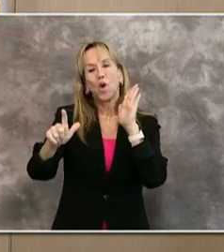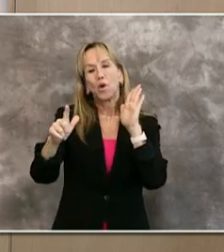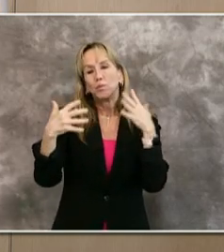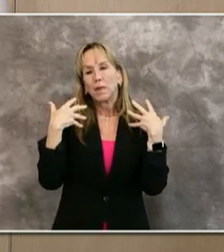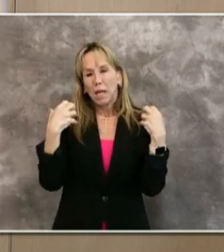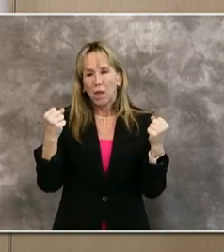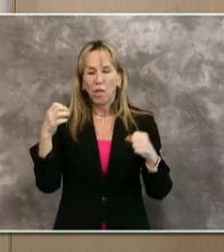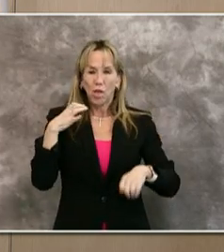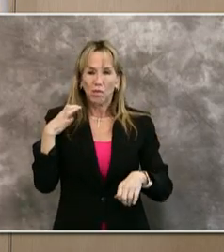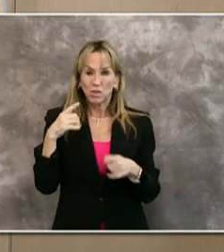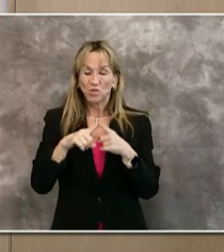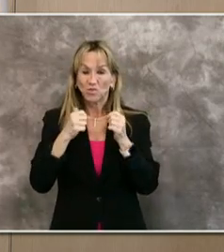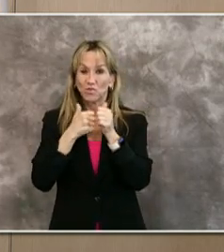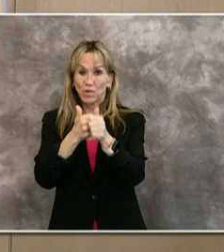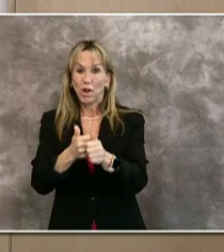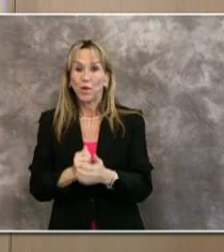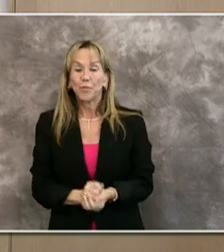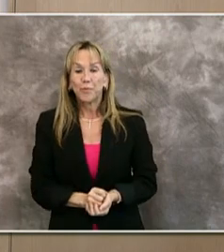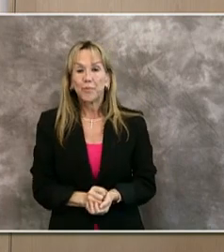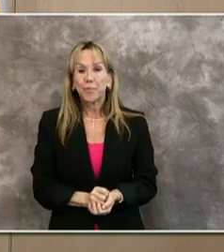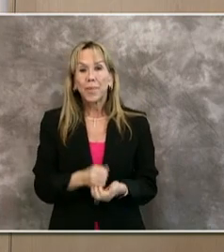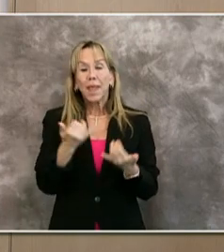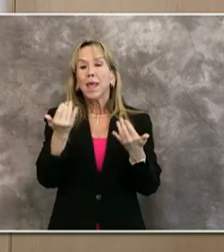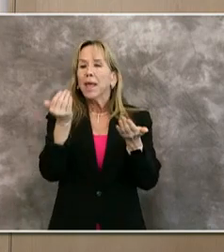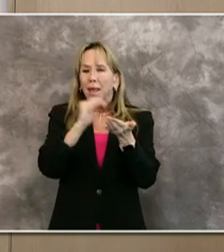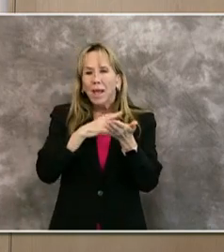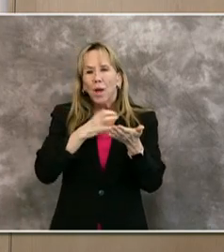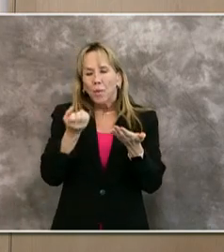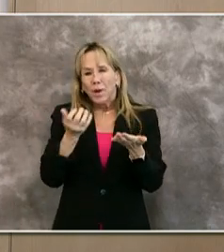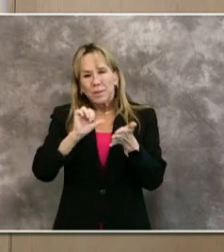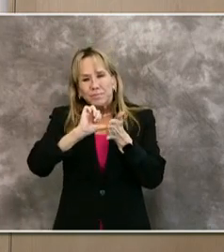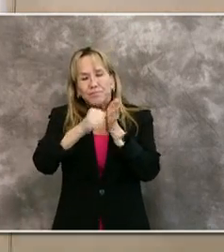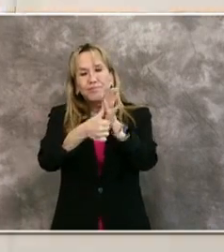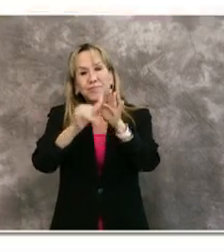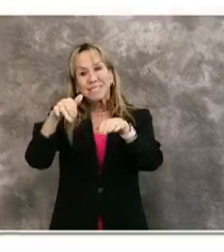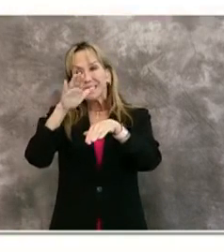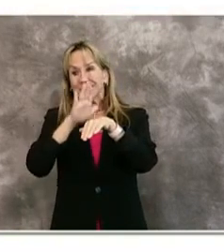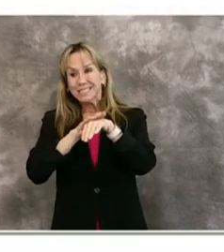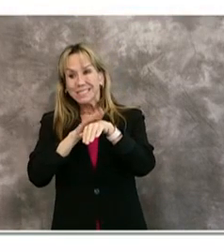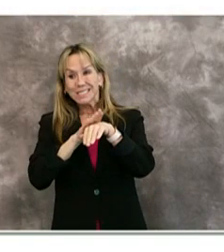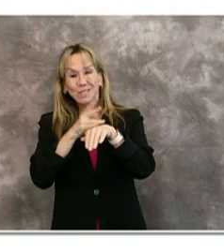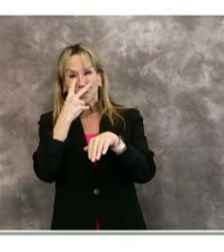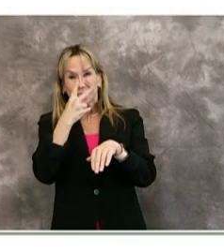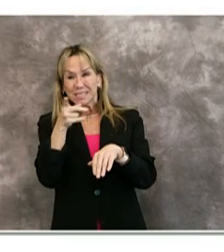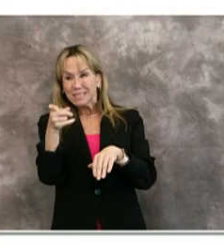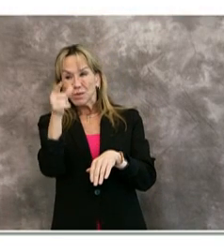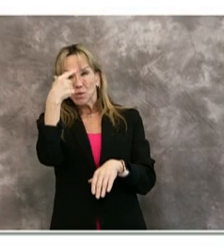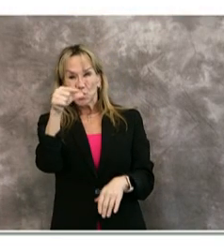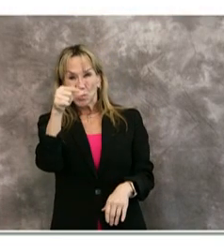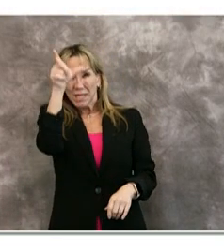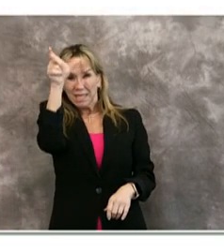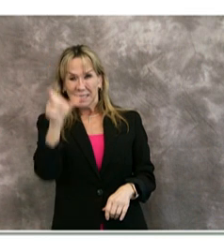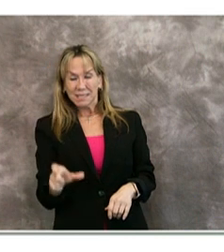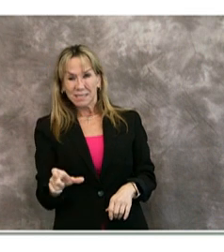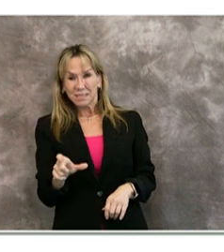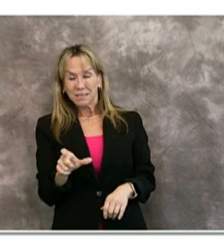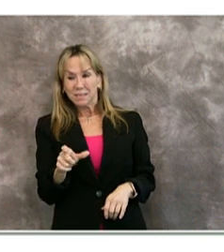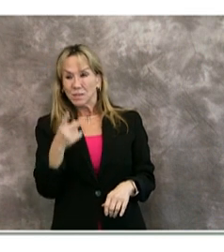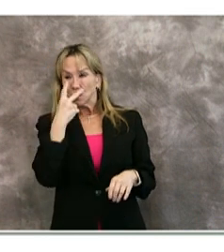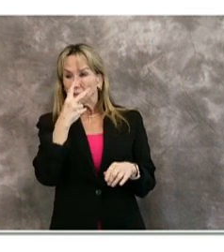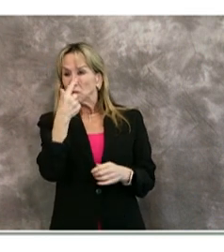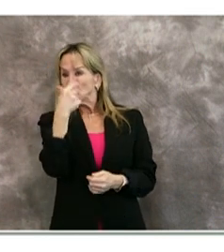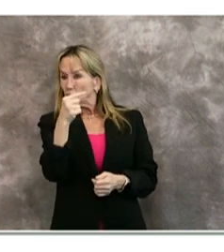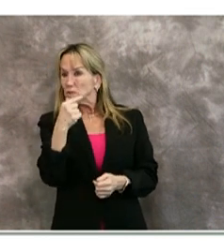So for the triggers again, all green here, we are seeing, as I stated